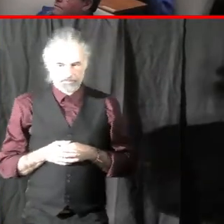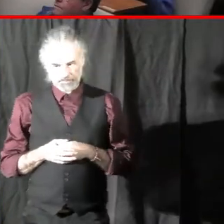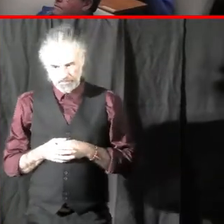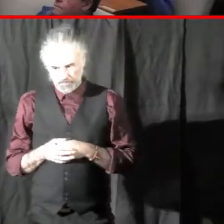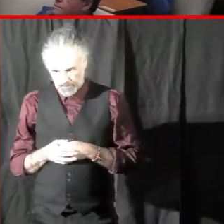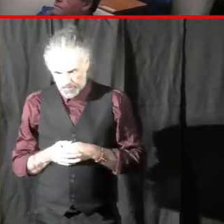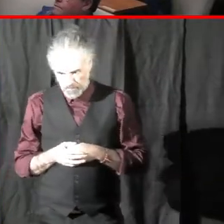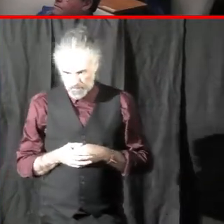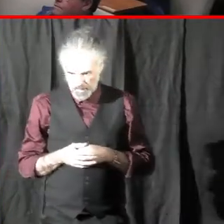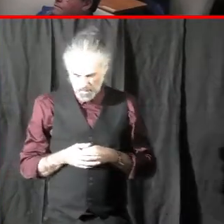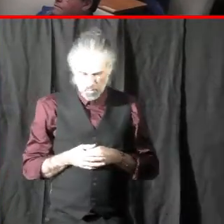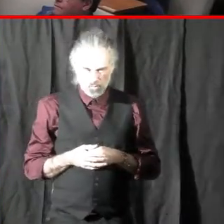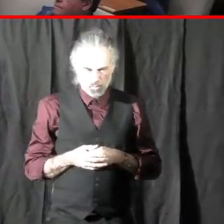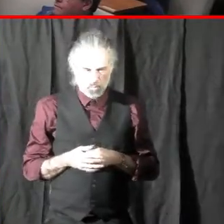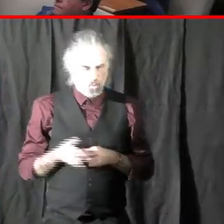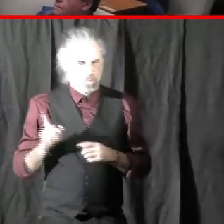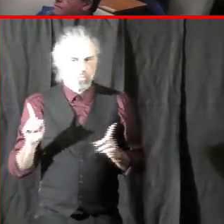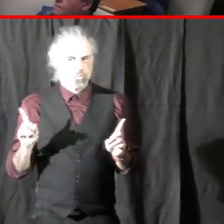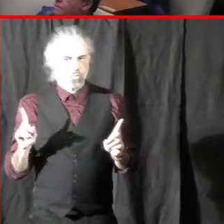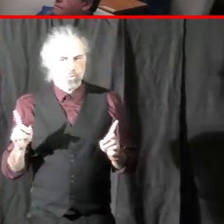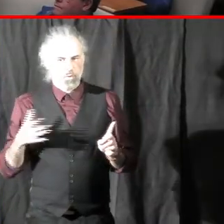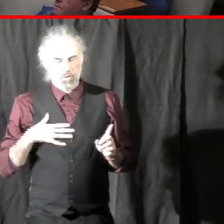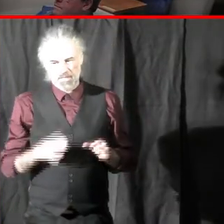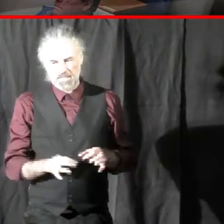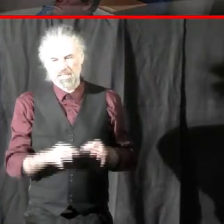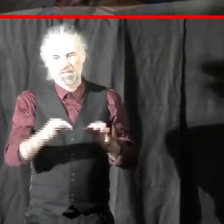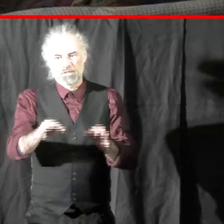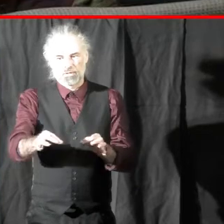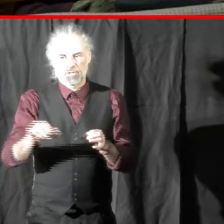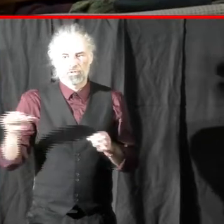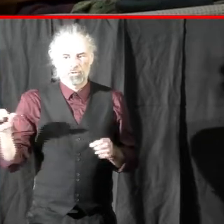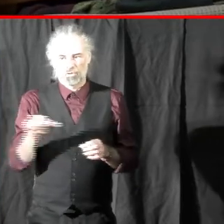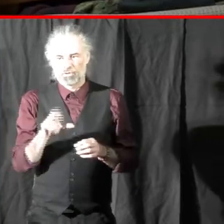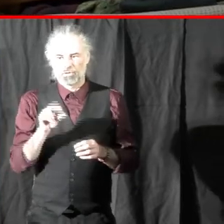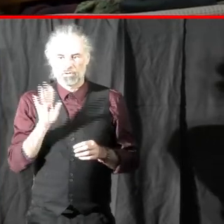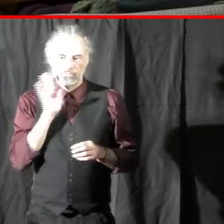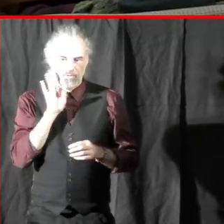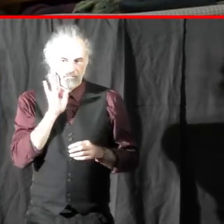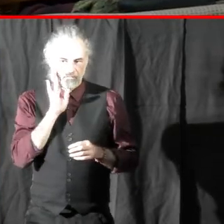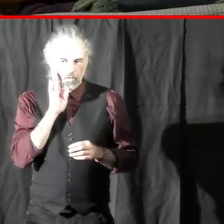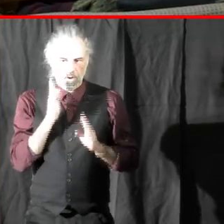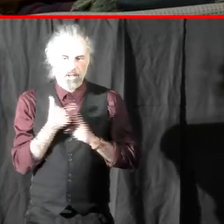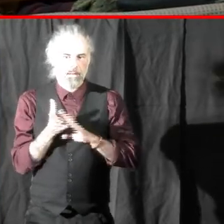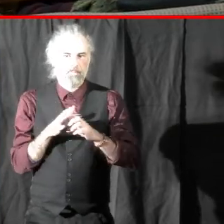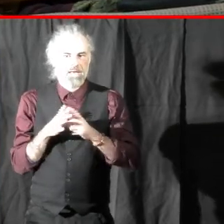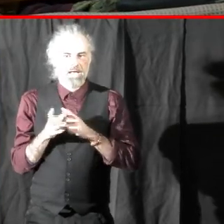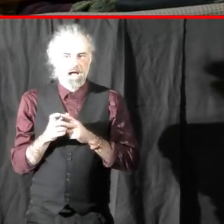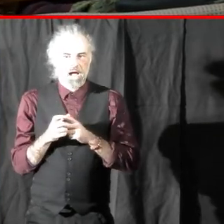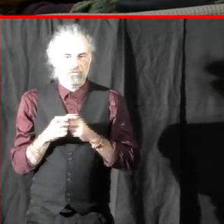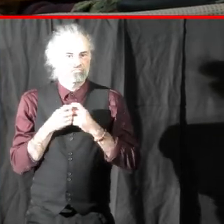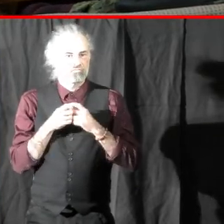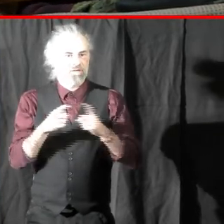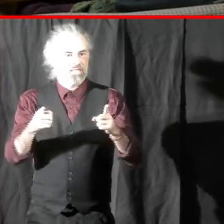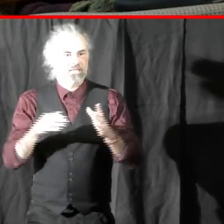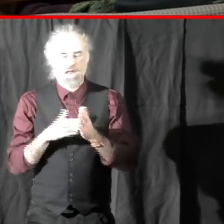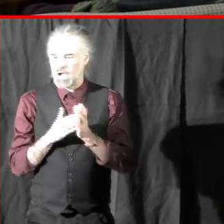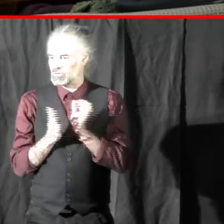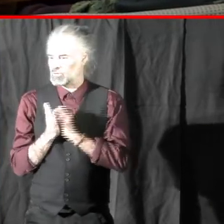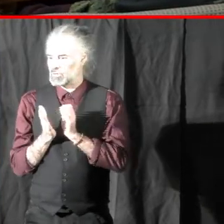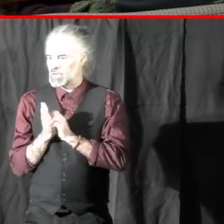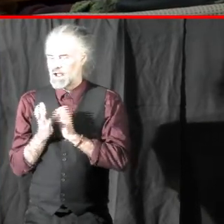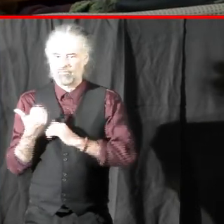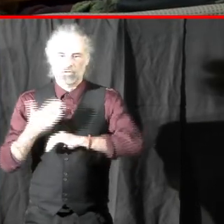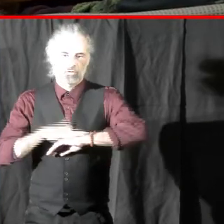The thing is, if she wanted to delay, she should have done that before she put the media release out, because now the journalist has spent time on it.